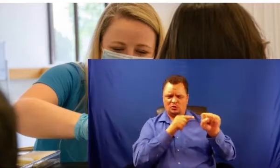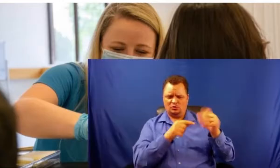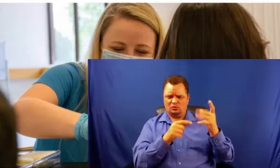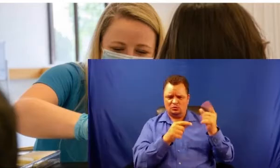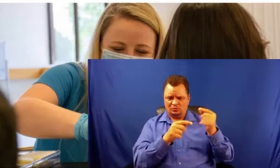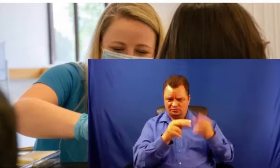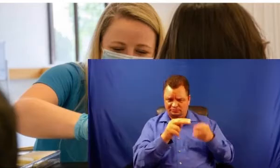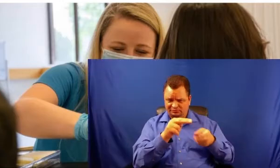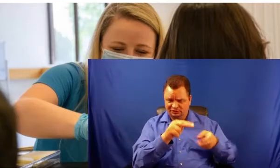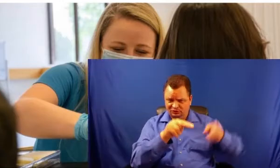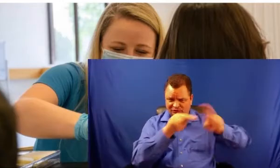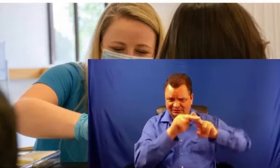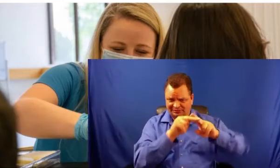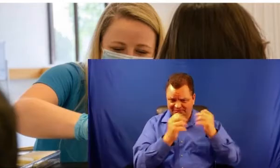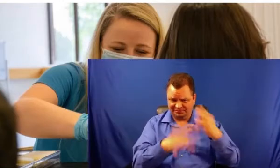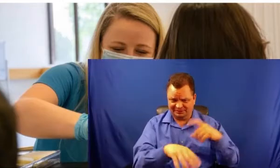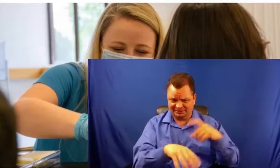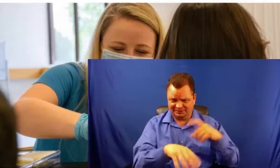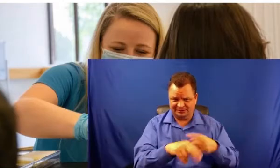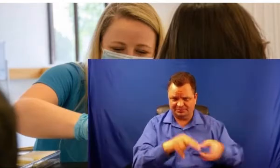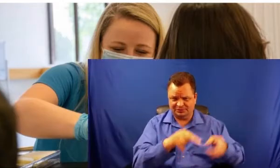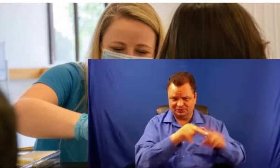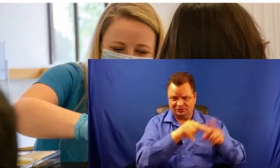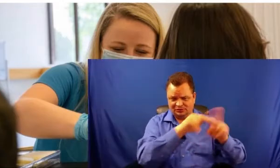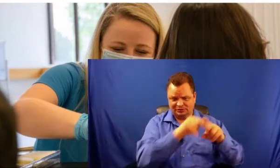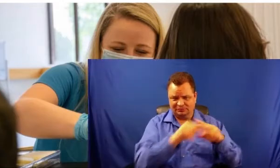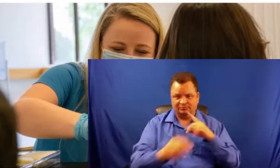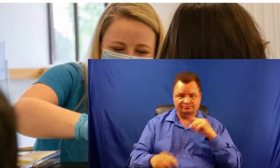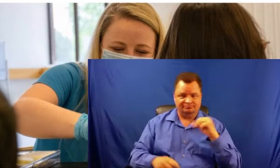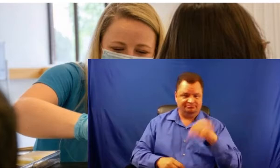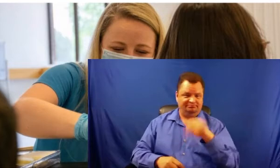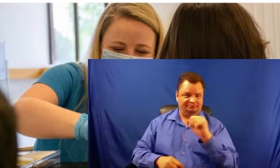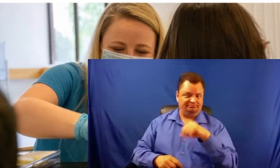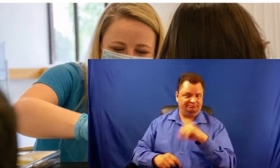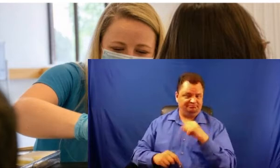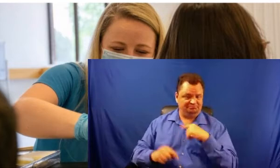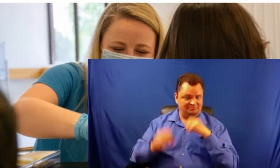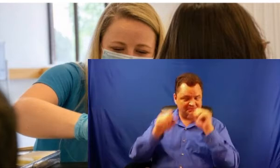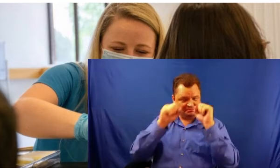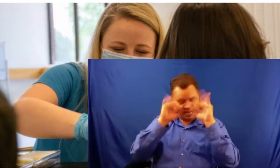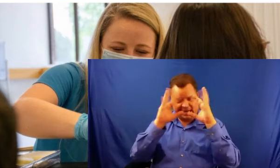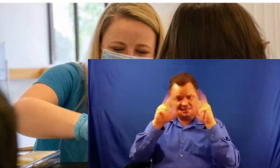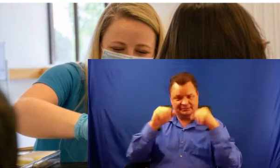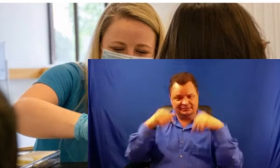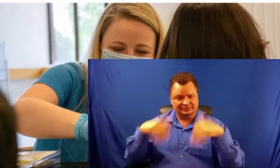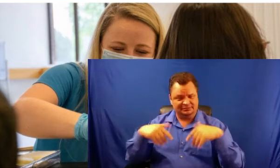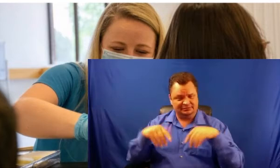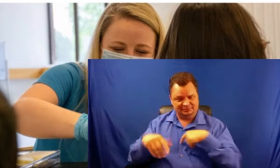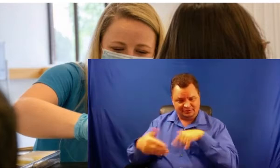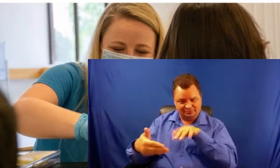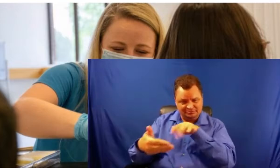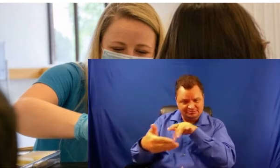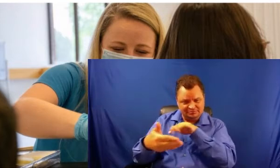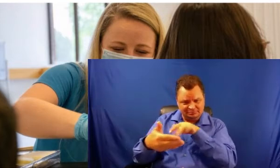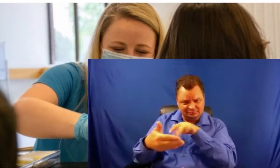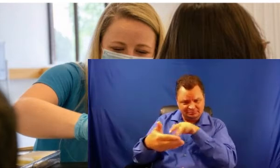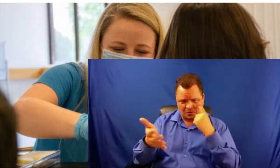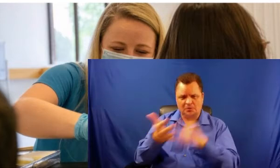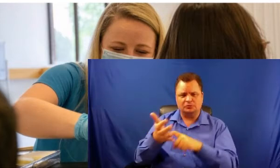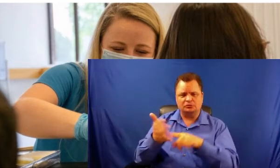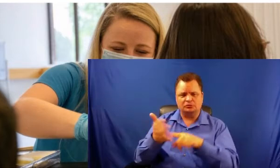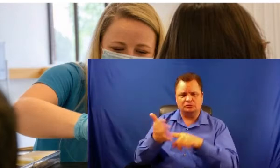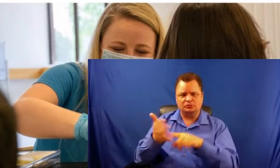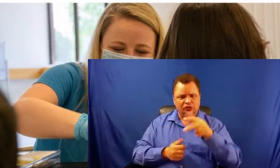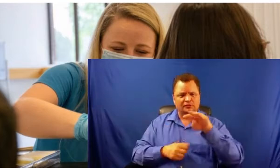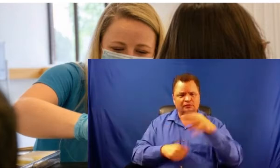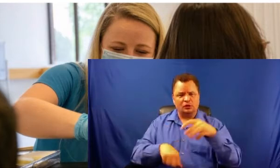Yeah, it was remarkable. It looks like in the first studies that were published, 3 to 4 or better in